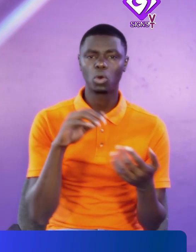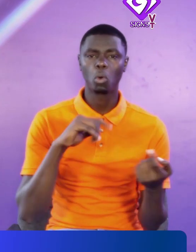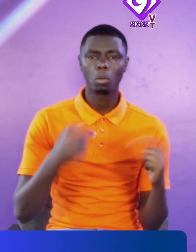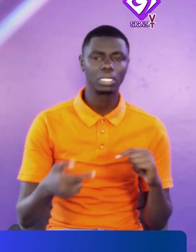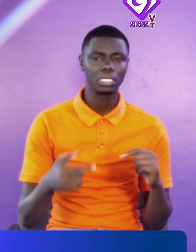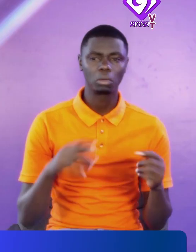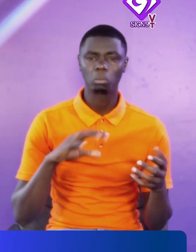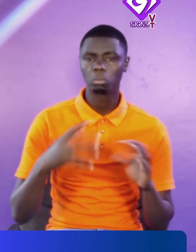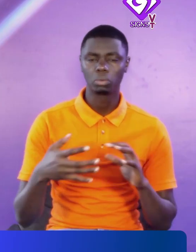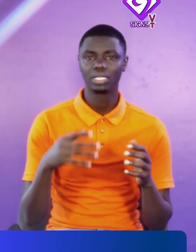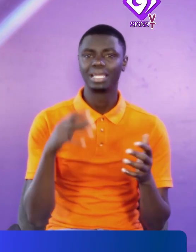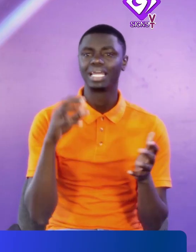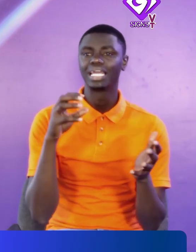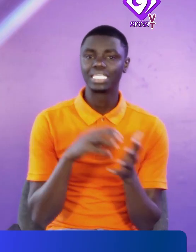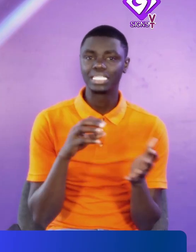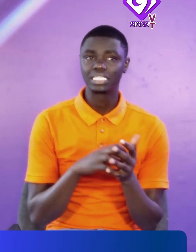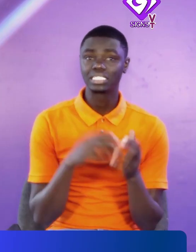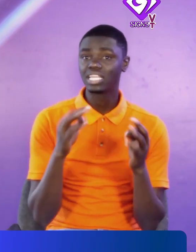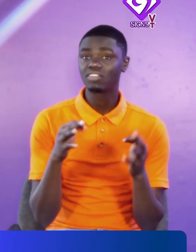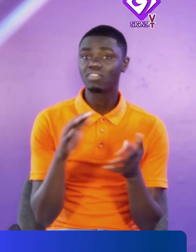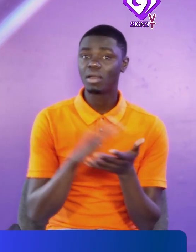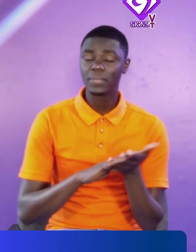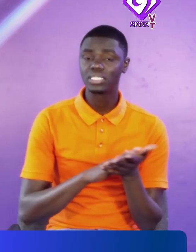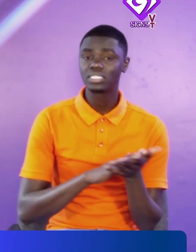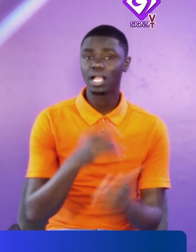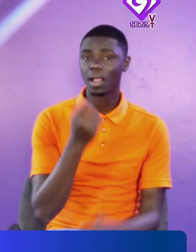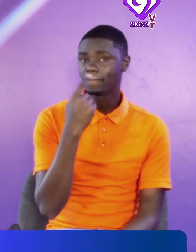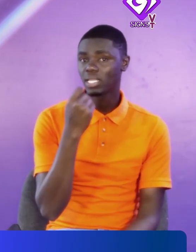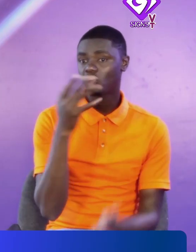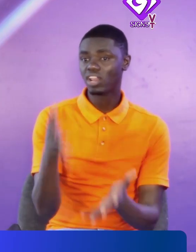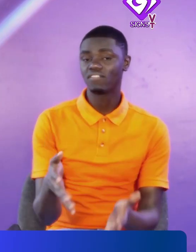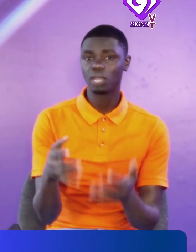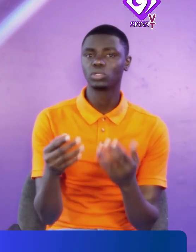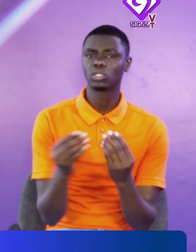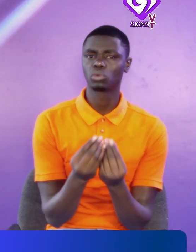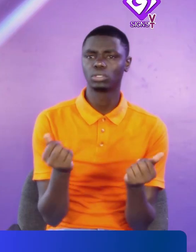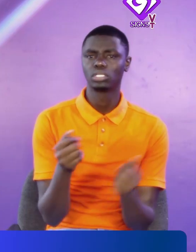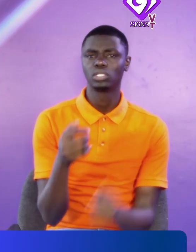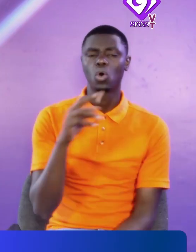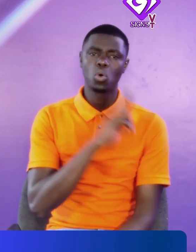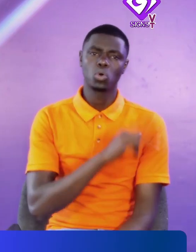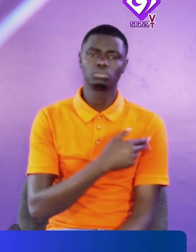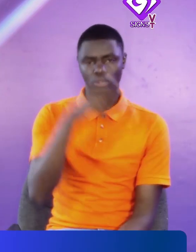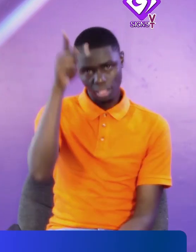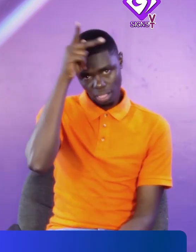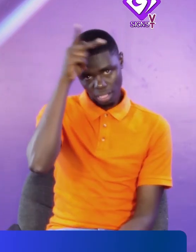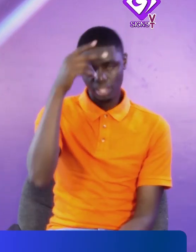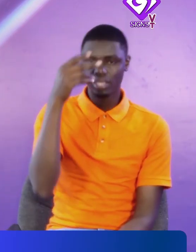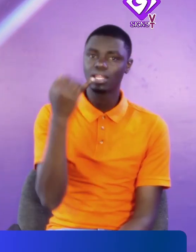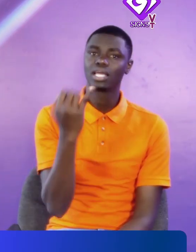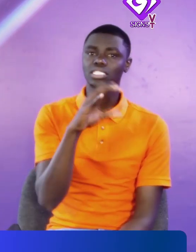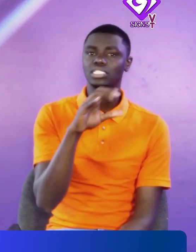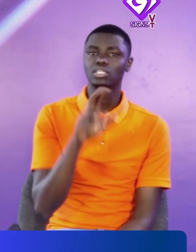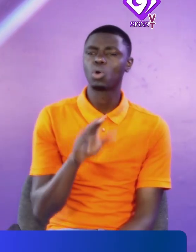not have been turned fatal if basic medical supervision had been available. Hospitals of Kiambu County are in ICU. All of them.